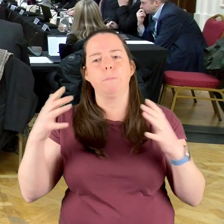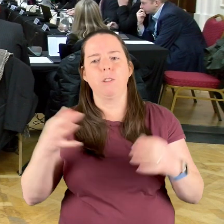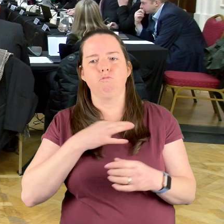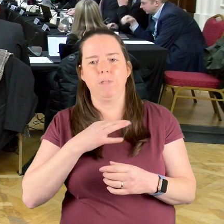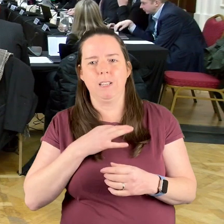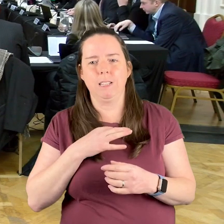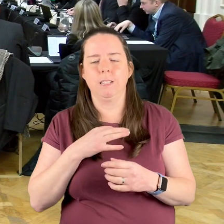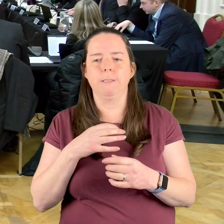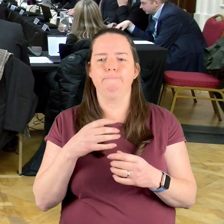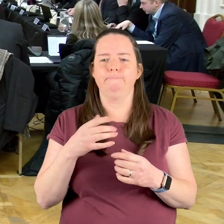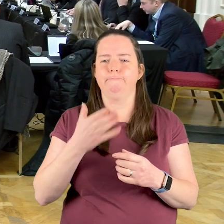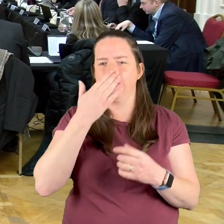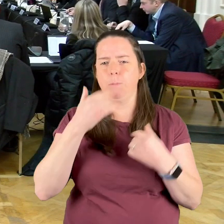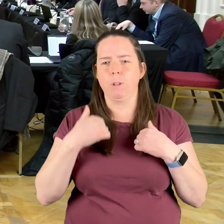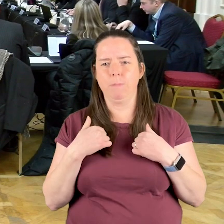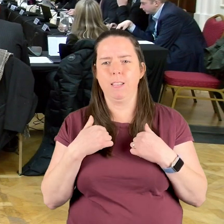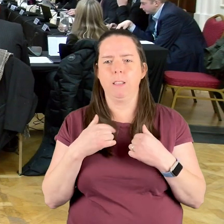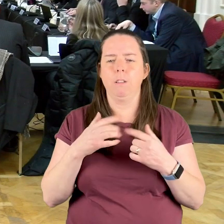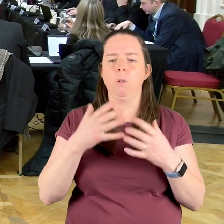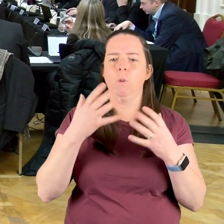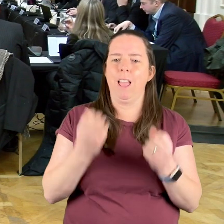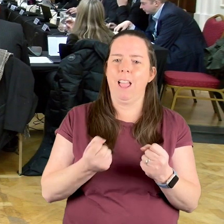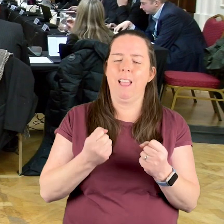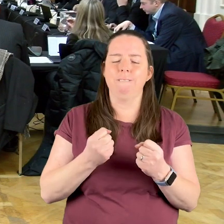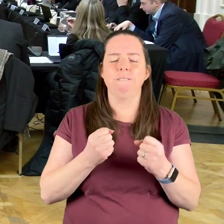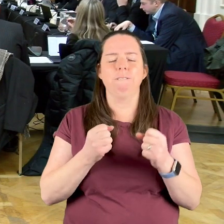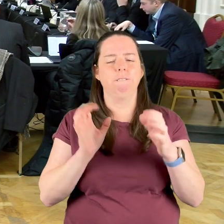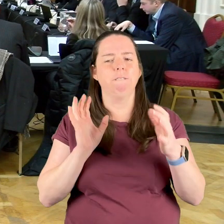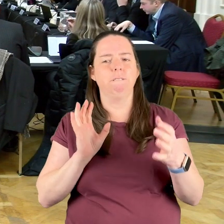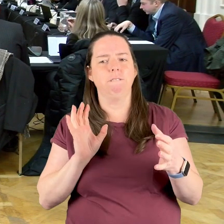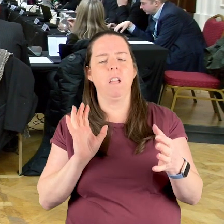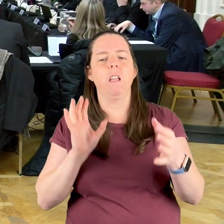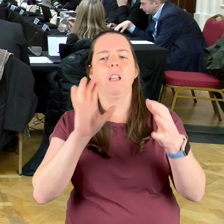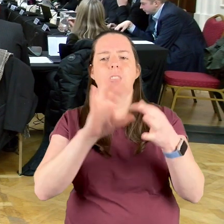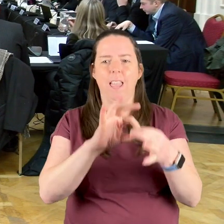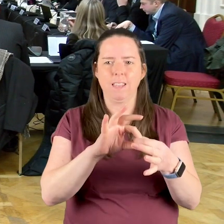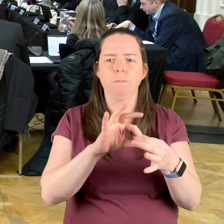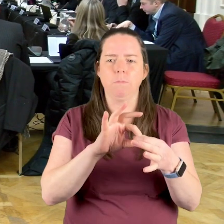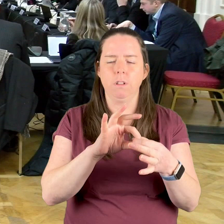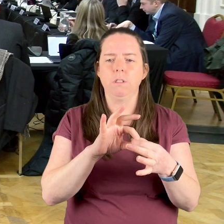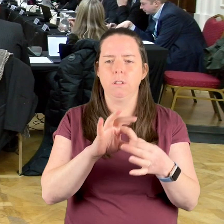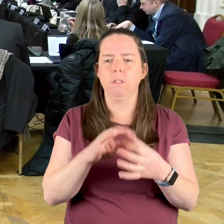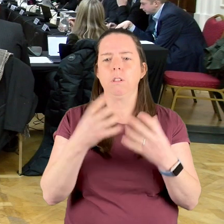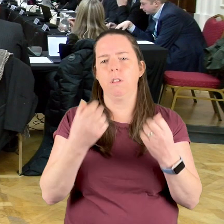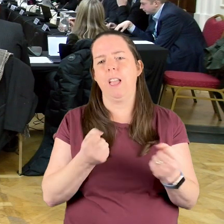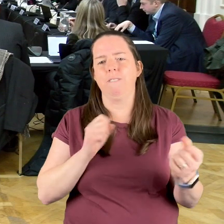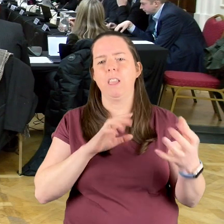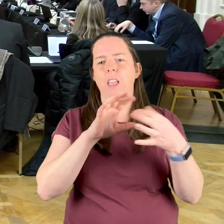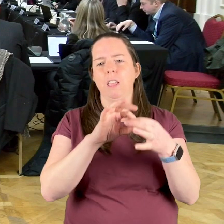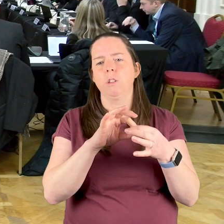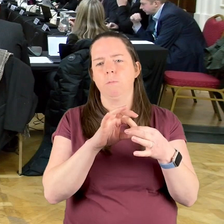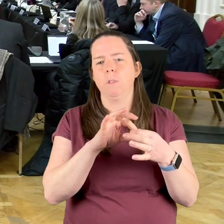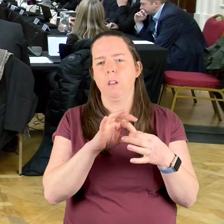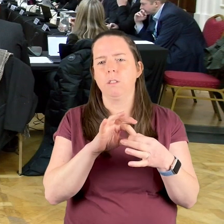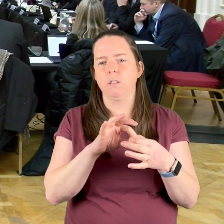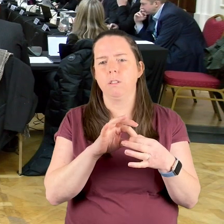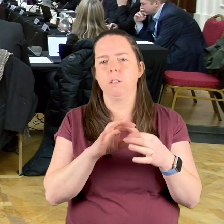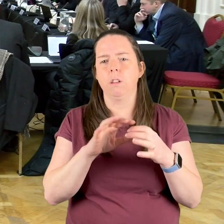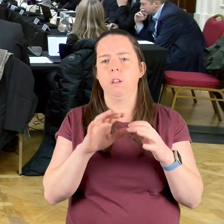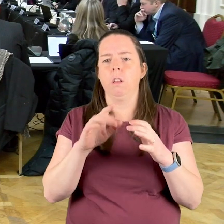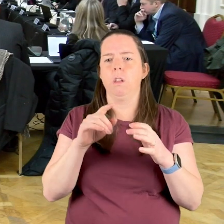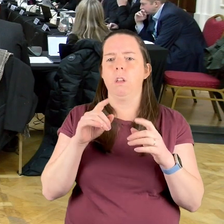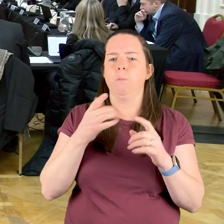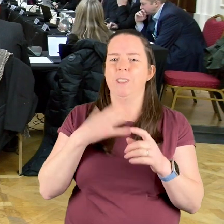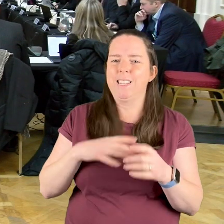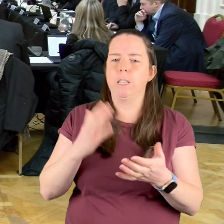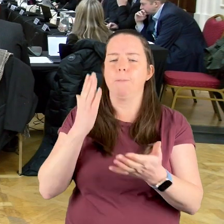to me, because the risk is that we will have surface level engagement with this, and